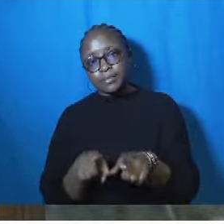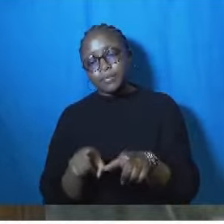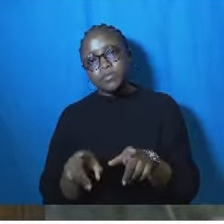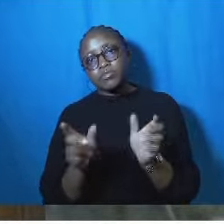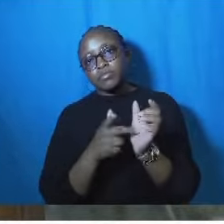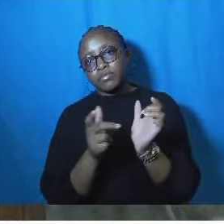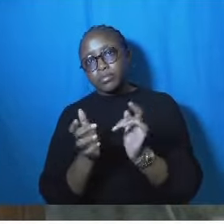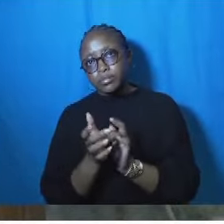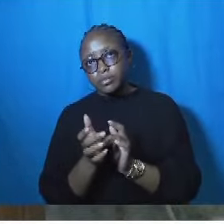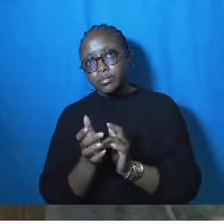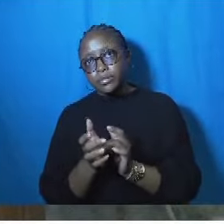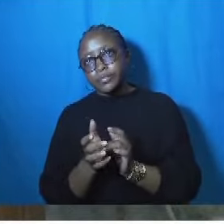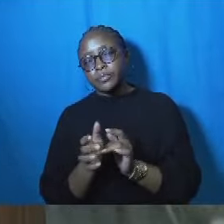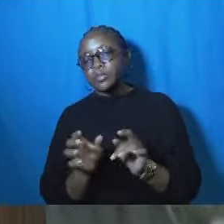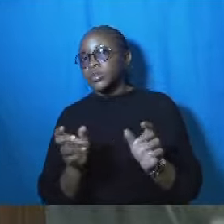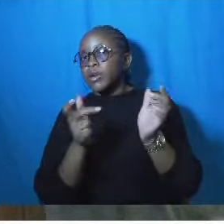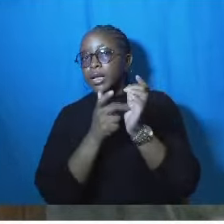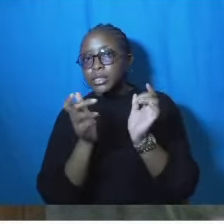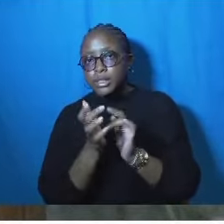so must you.